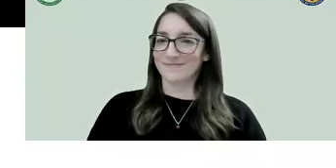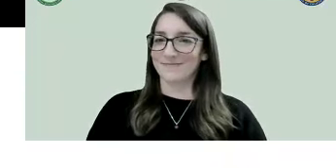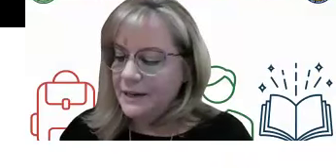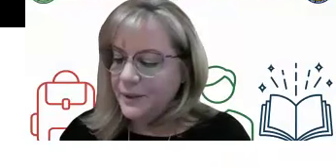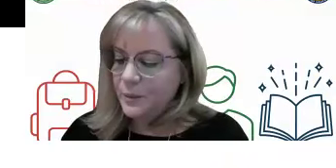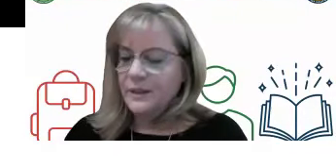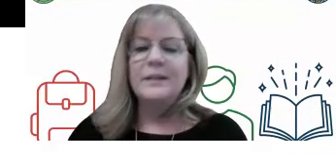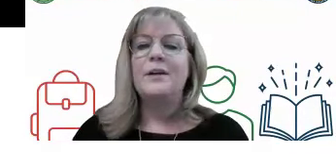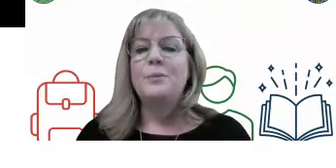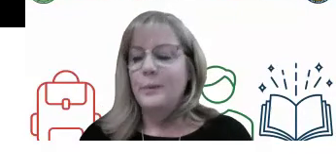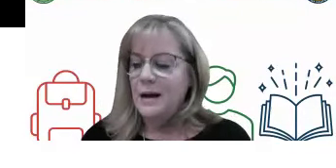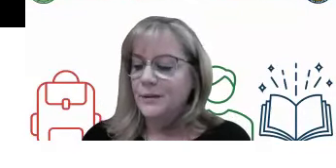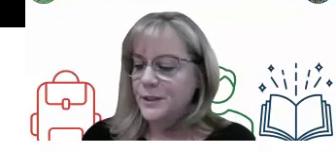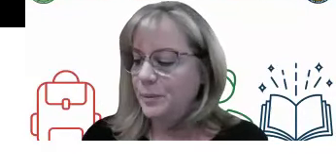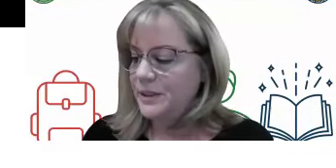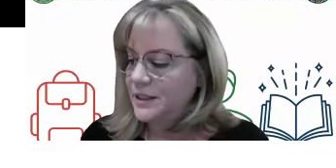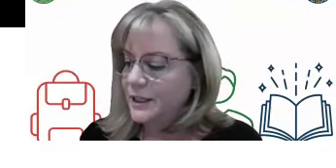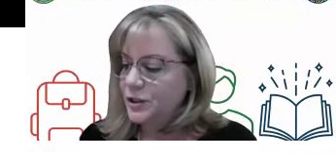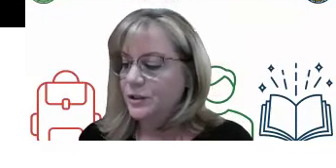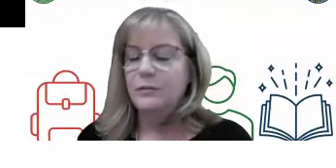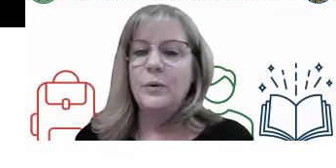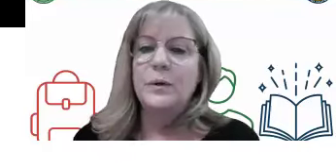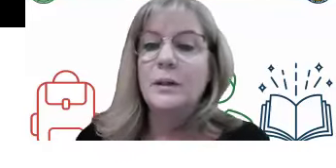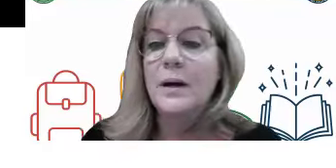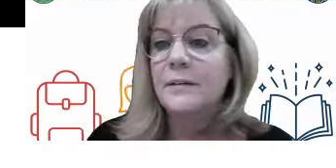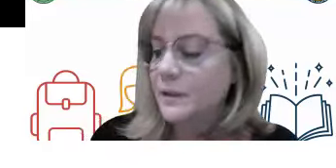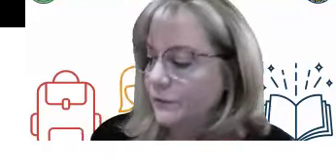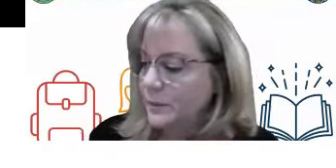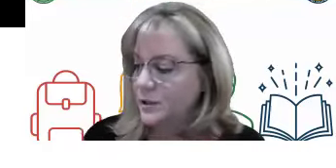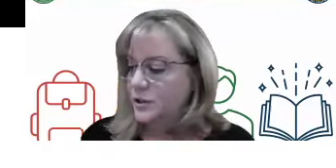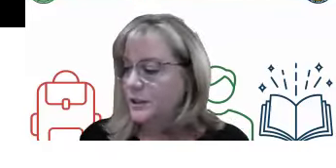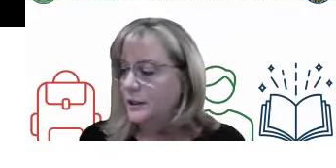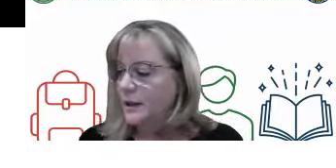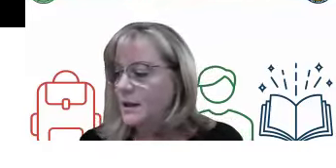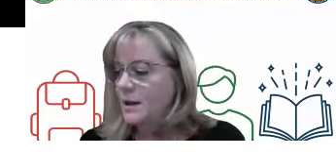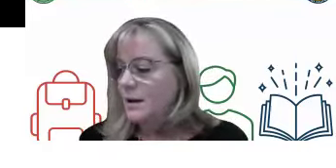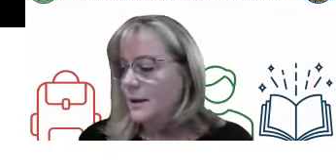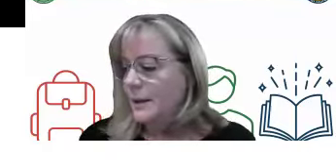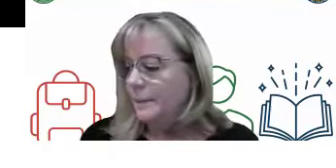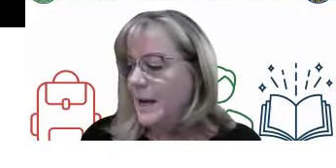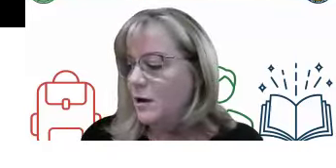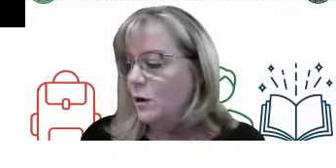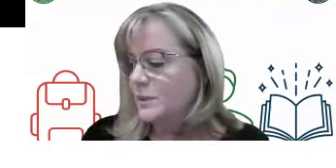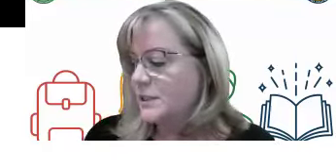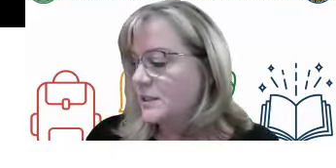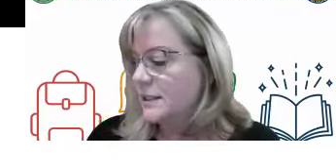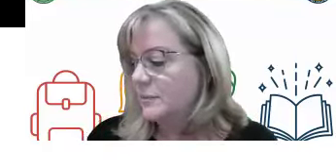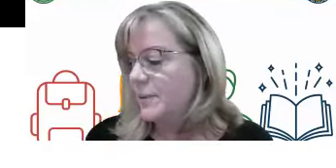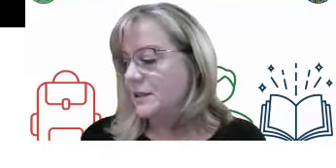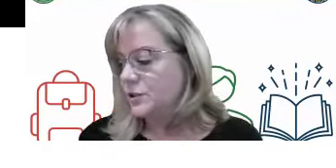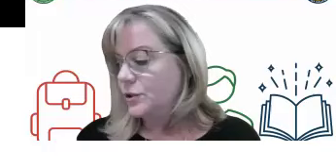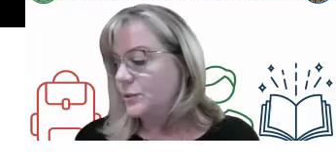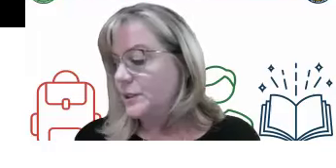Good morning, everyone. Throughout this presentation, you've heard a lot of information, how